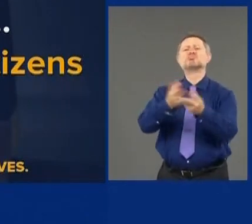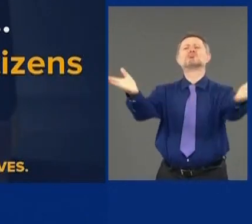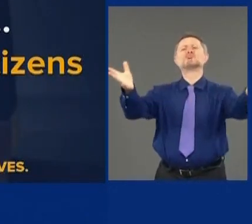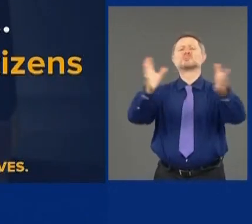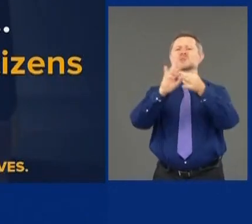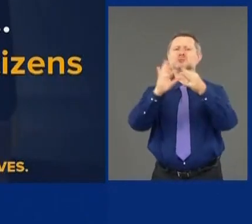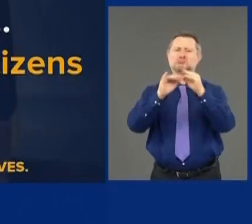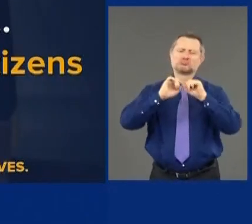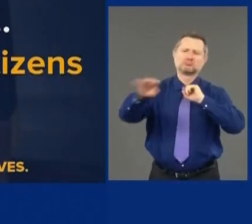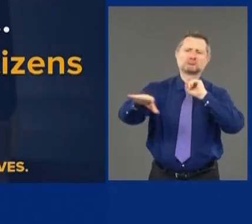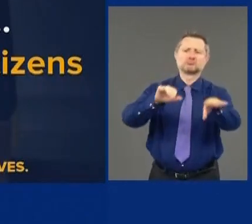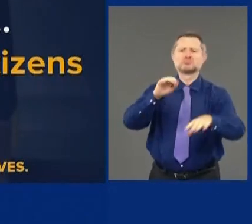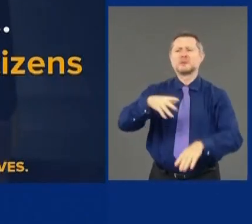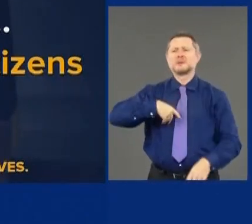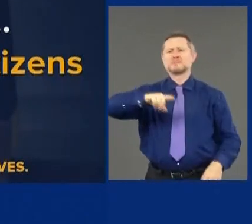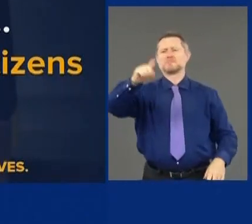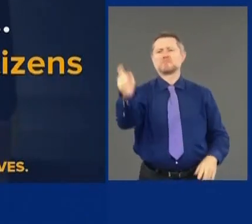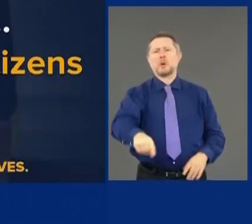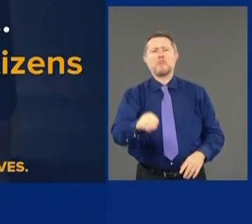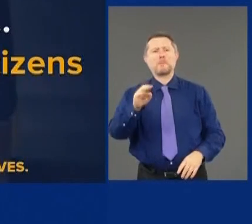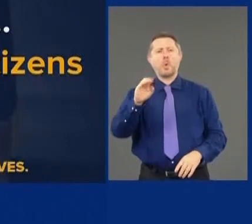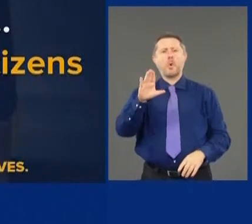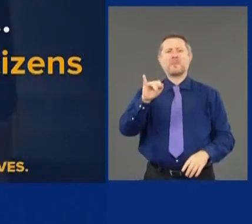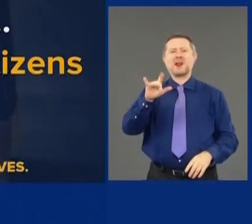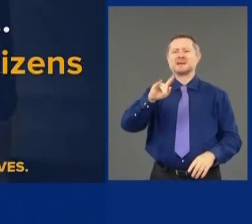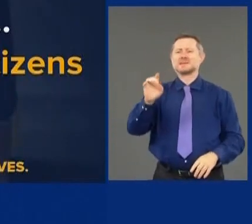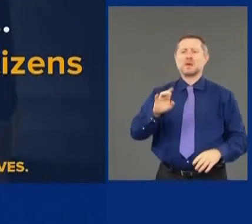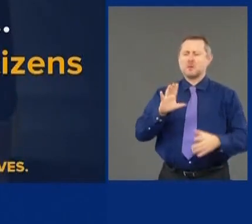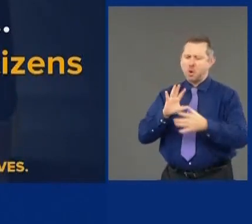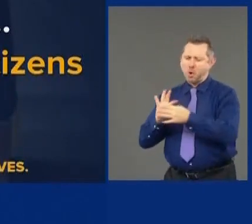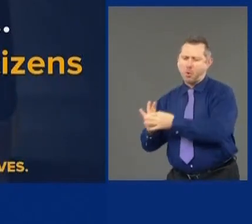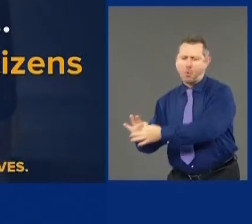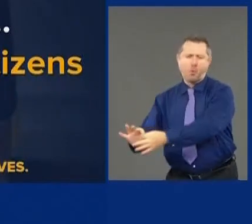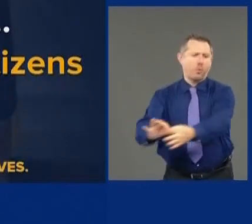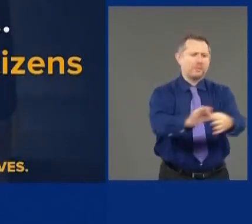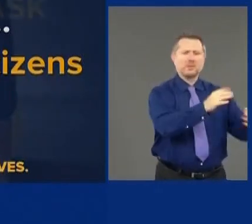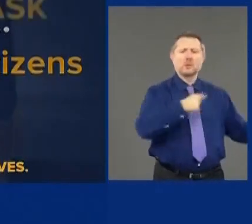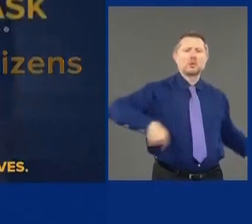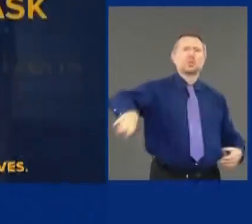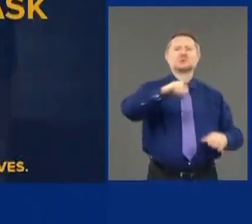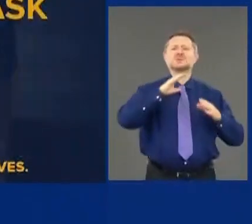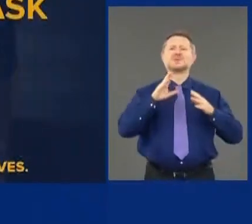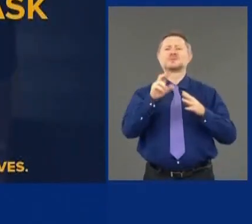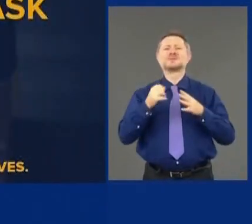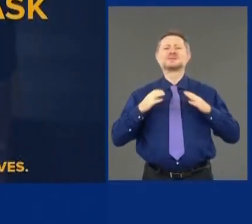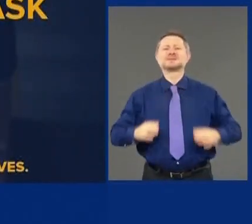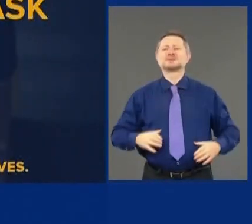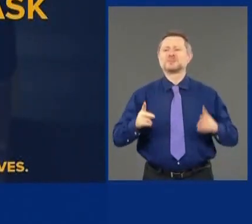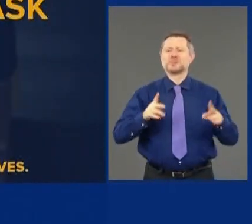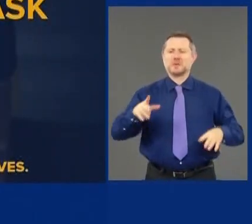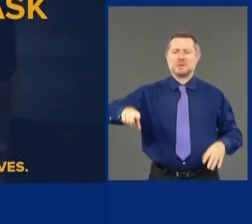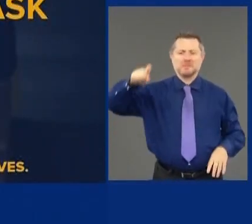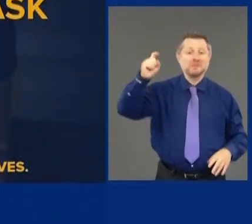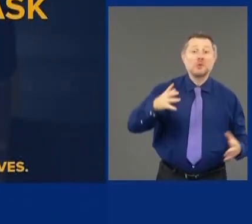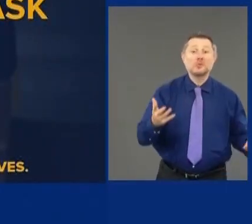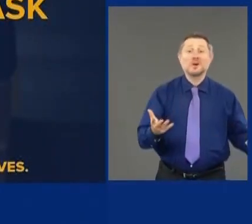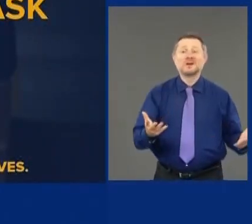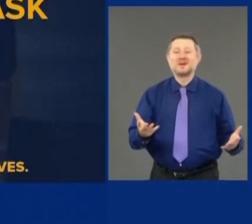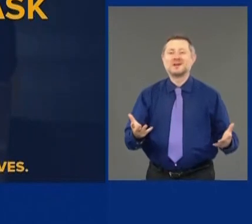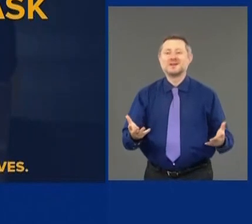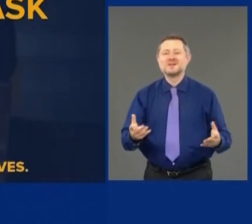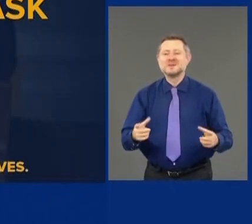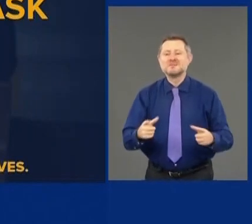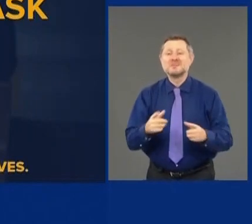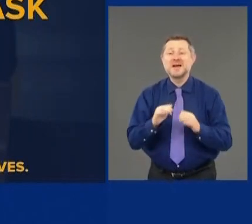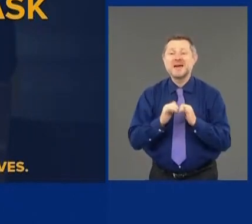we have to mobilize our citizens, we have to mobilize our government, and we have to start doing something about this. And you want to take